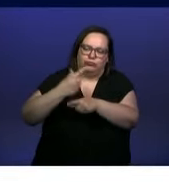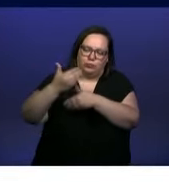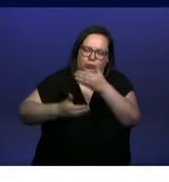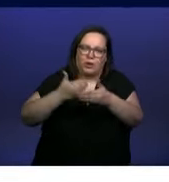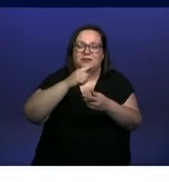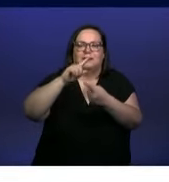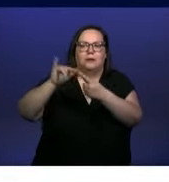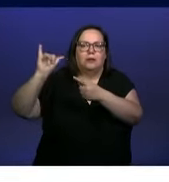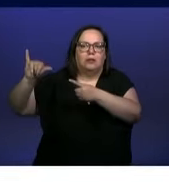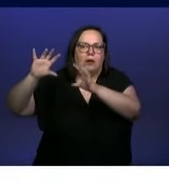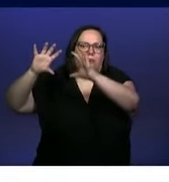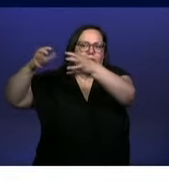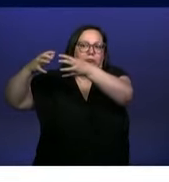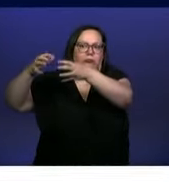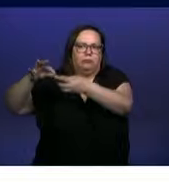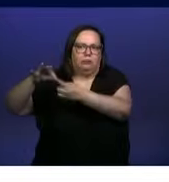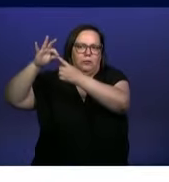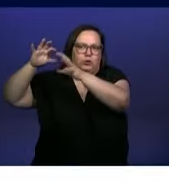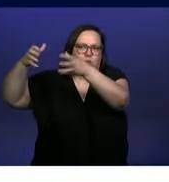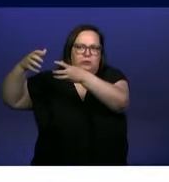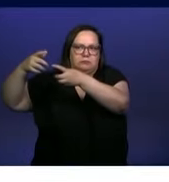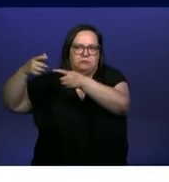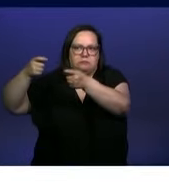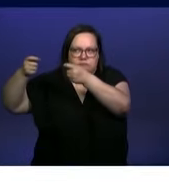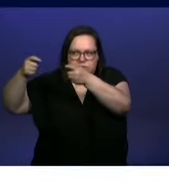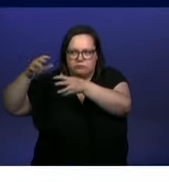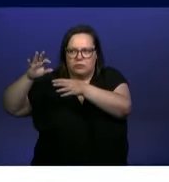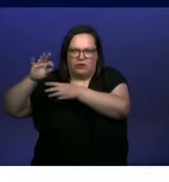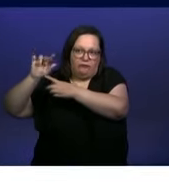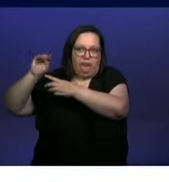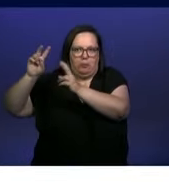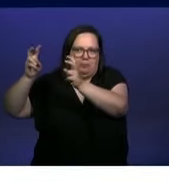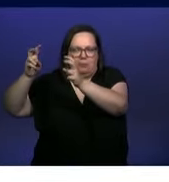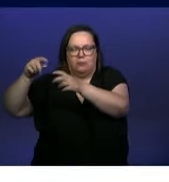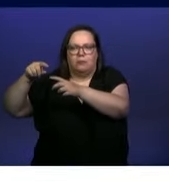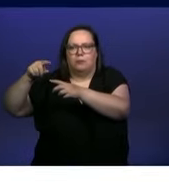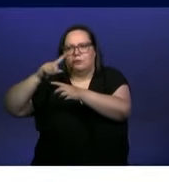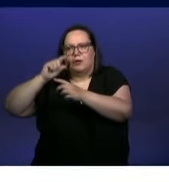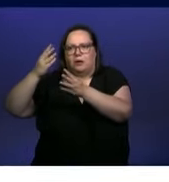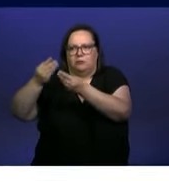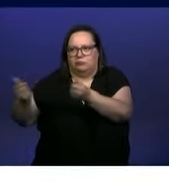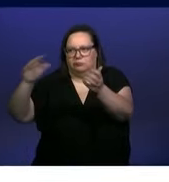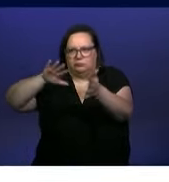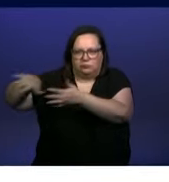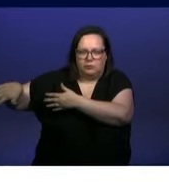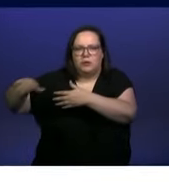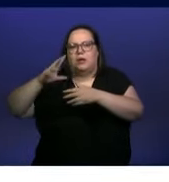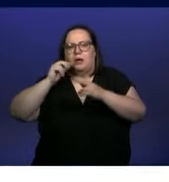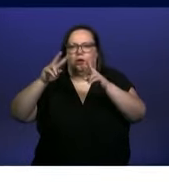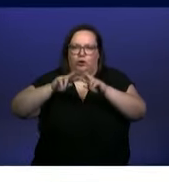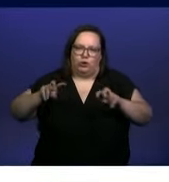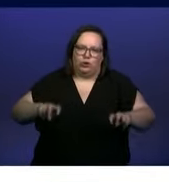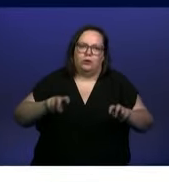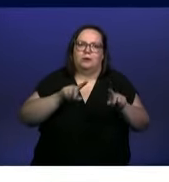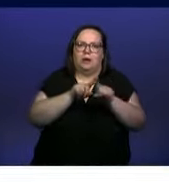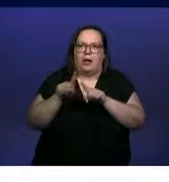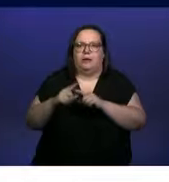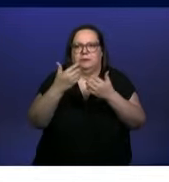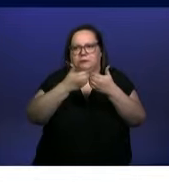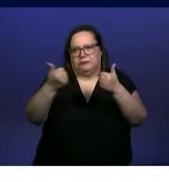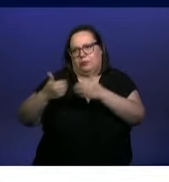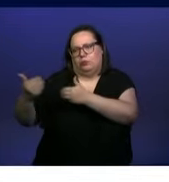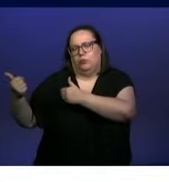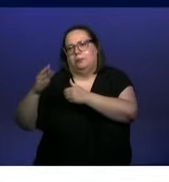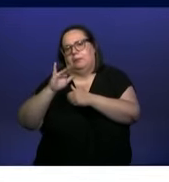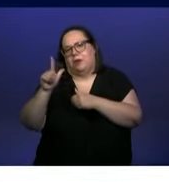and we're able to actually look at the budget as 12 appropriations subcommittee bills, we're never going to get there, which we haven't had a balanced